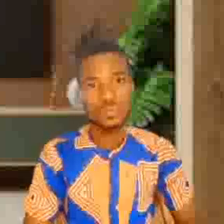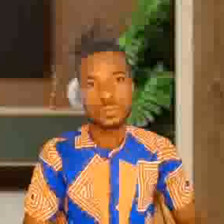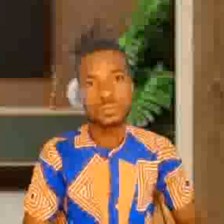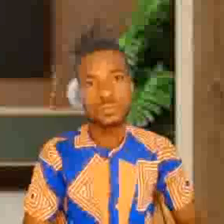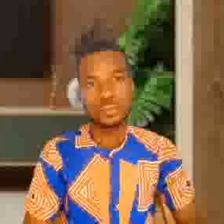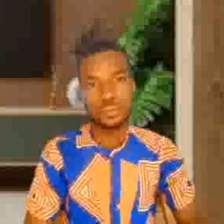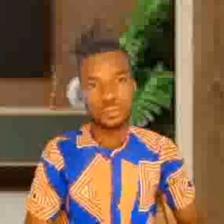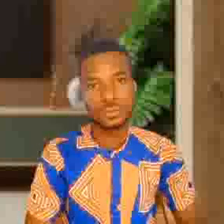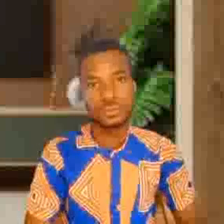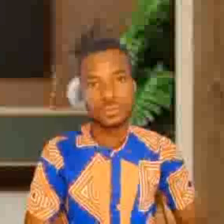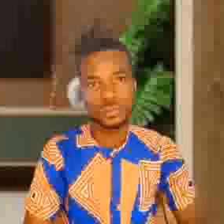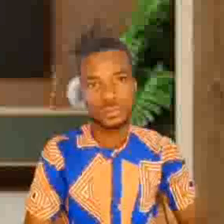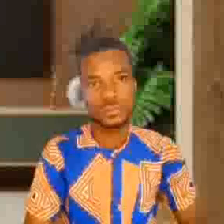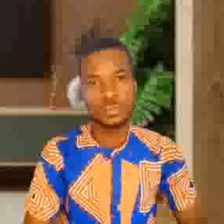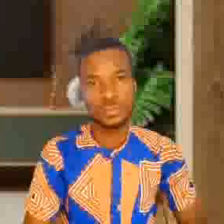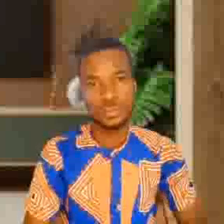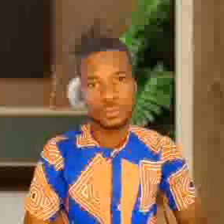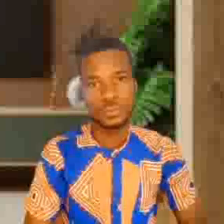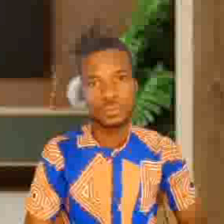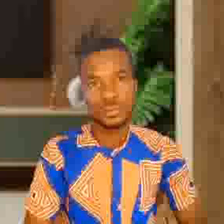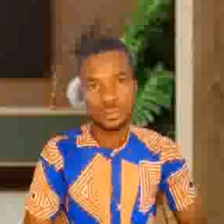on the street.